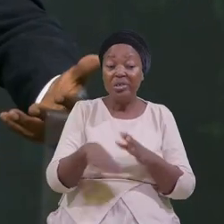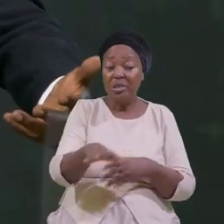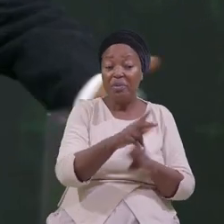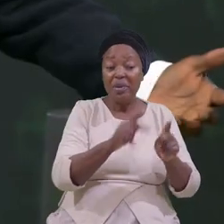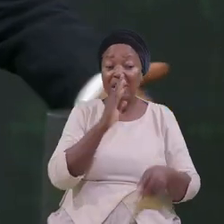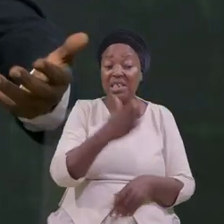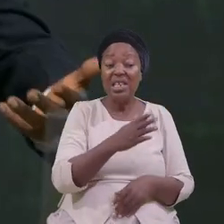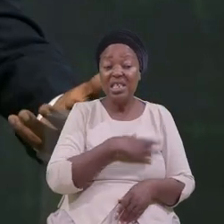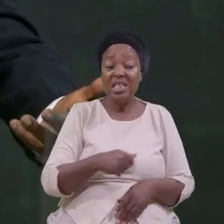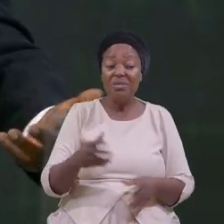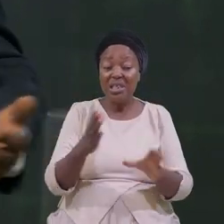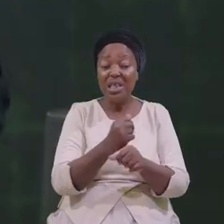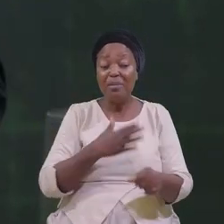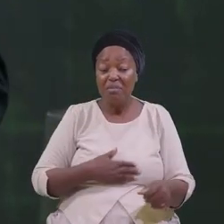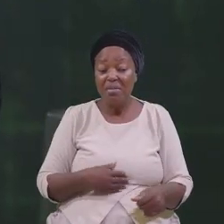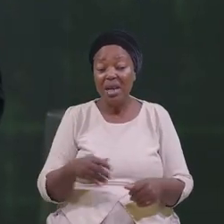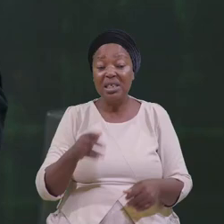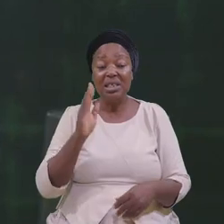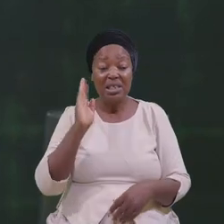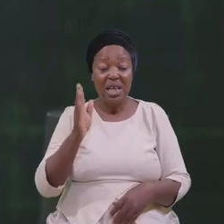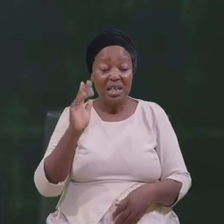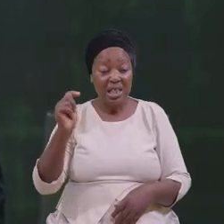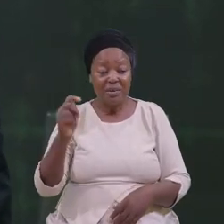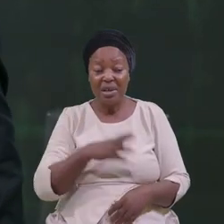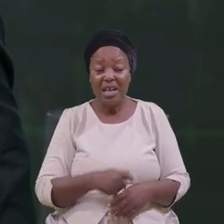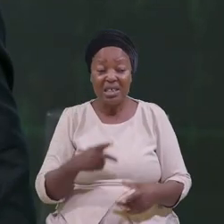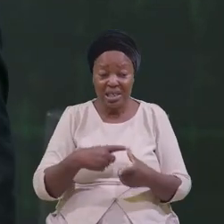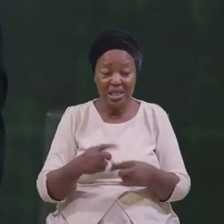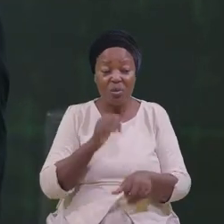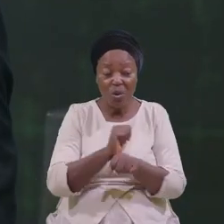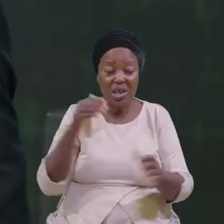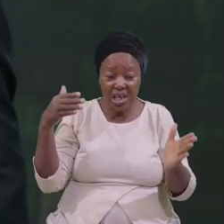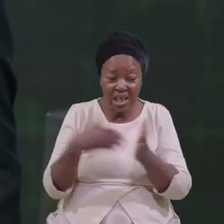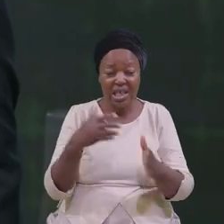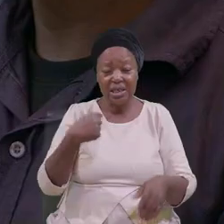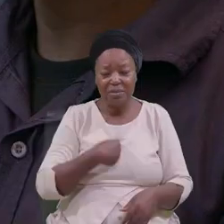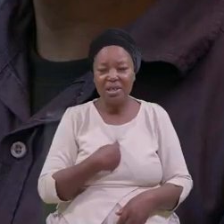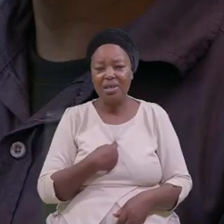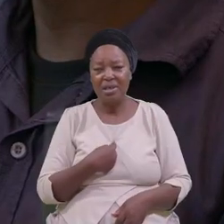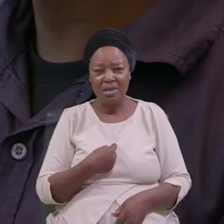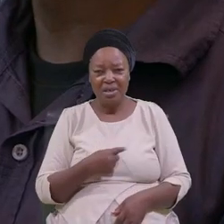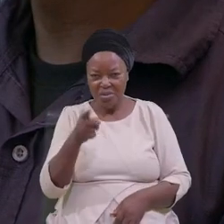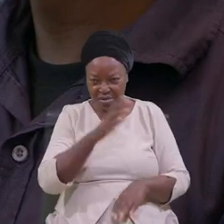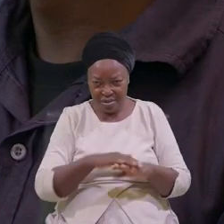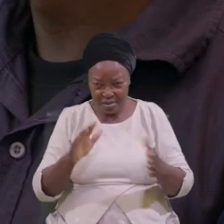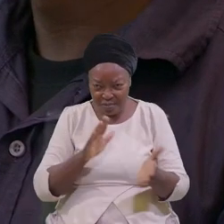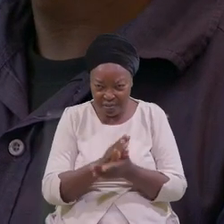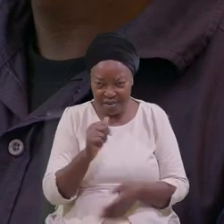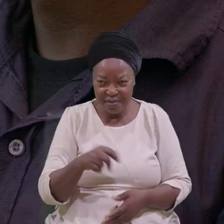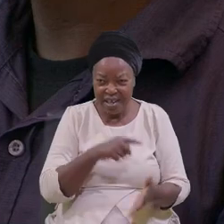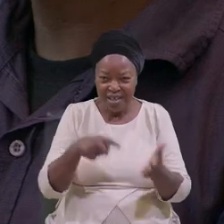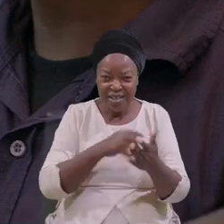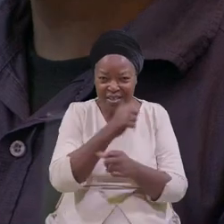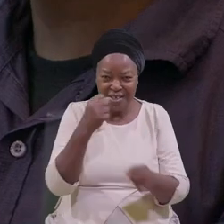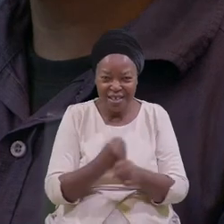my testimony and they will strike me again. There you are. You don't believe. But this year, I